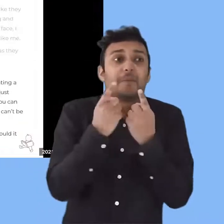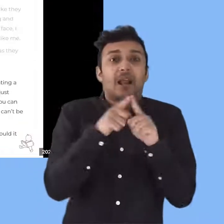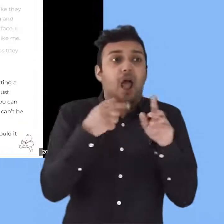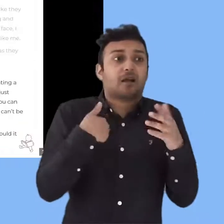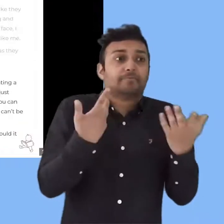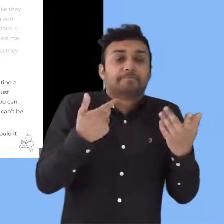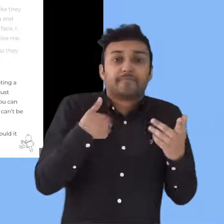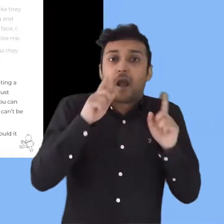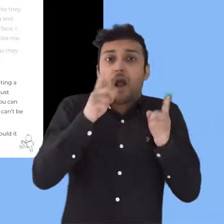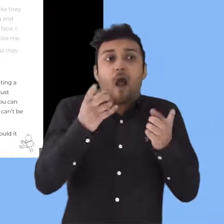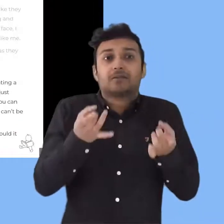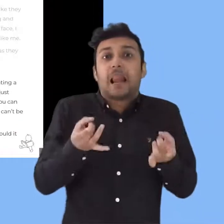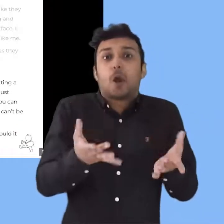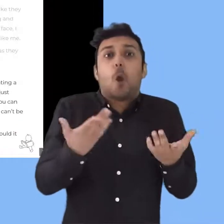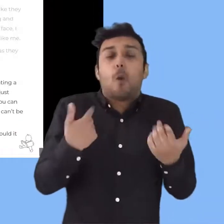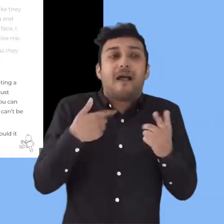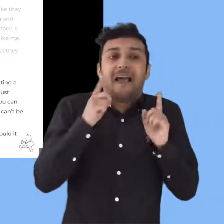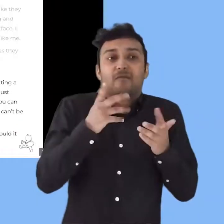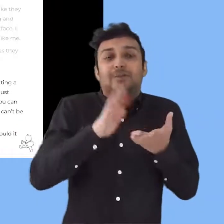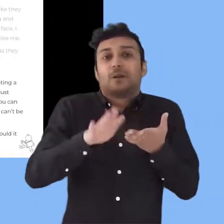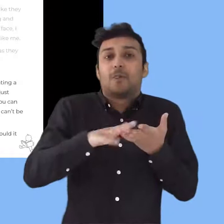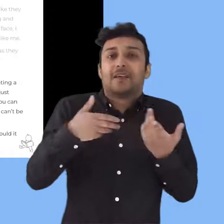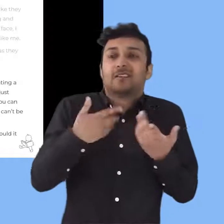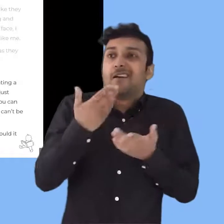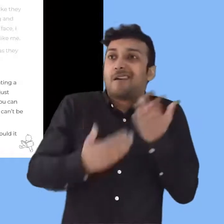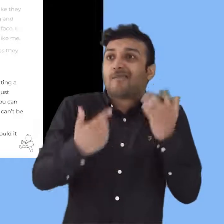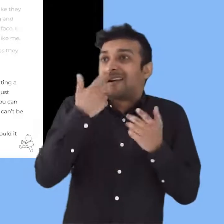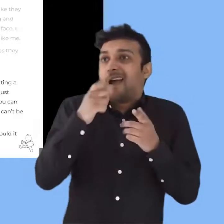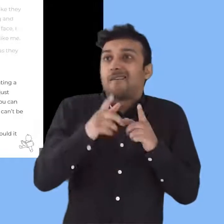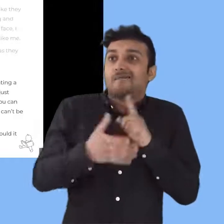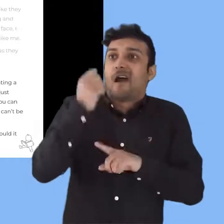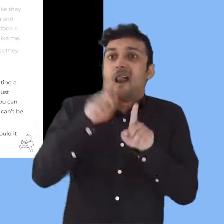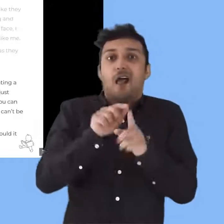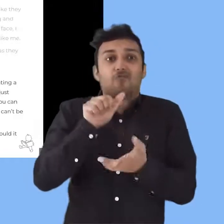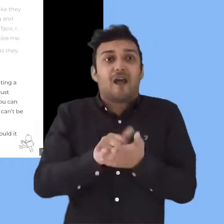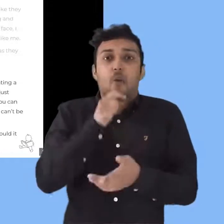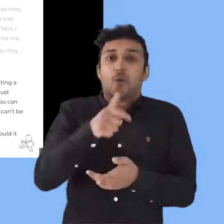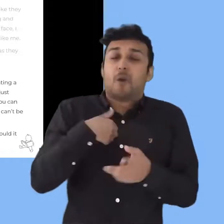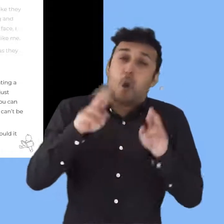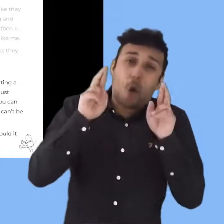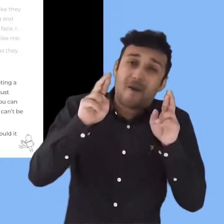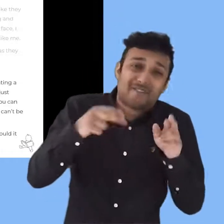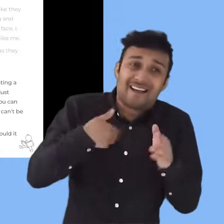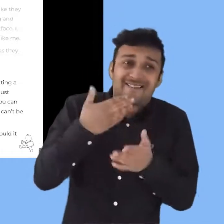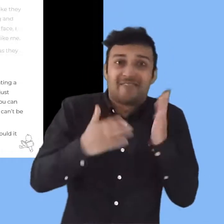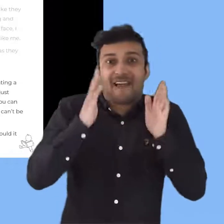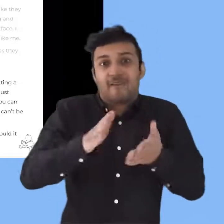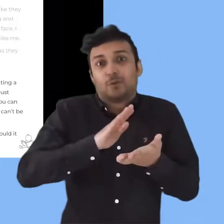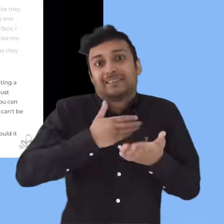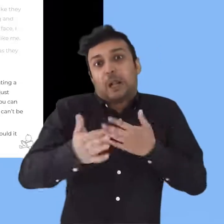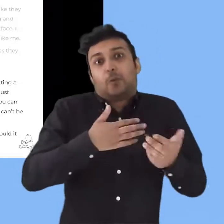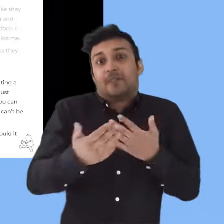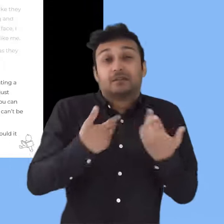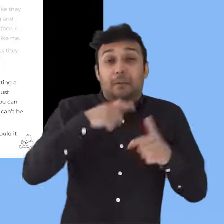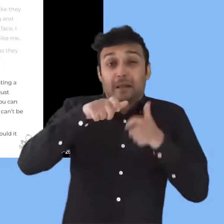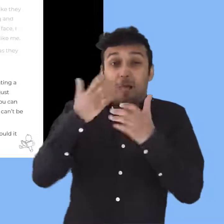guess I'm going to have to deal with it. But you can never find the right words. So thankfully, I've never had to deal with it. People are just silly. I can't be dealing with them, to be